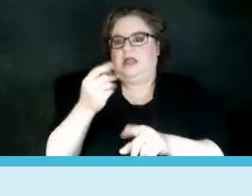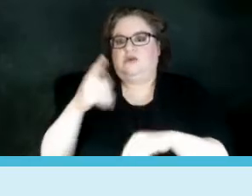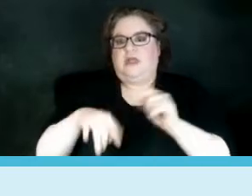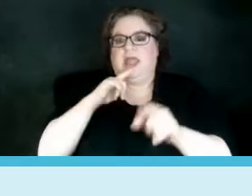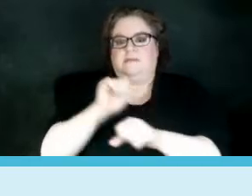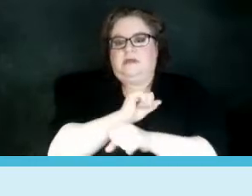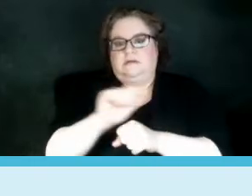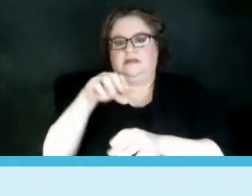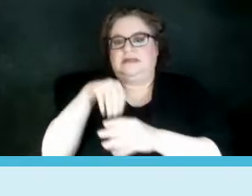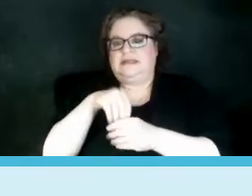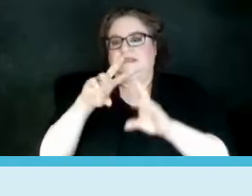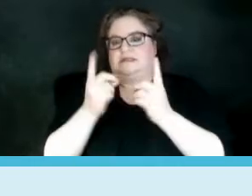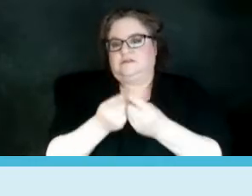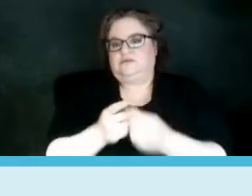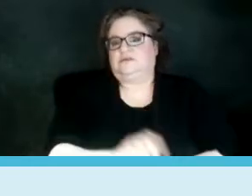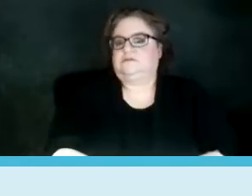the district.